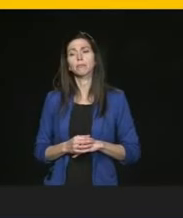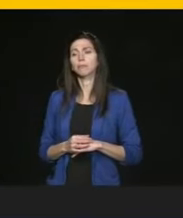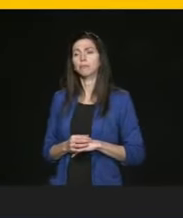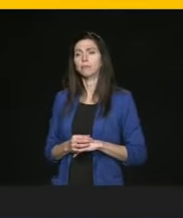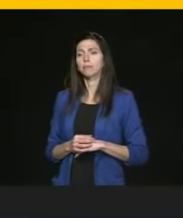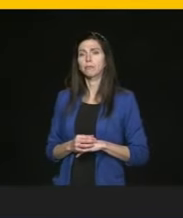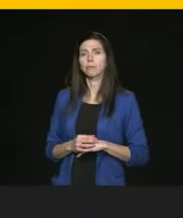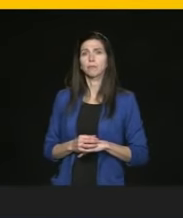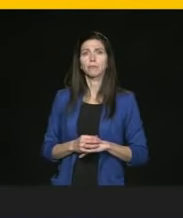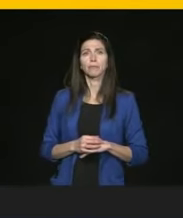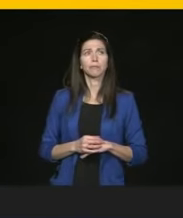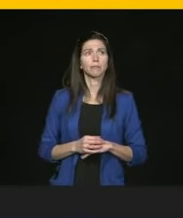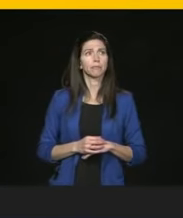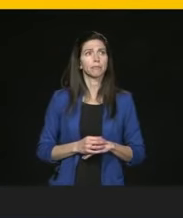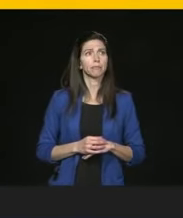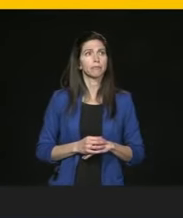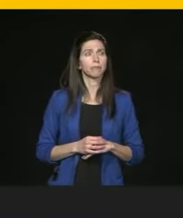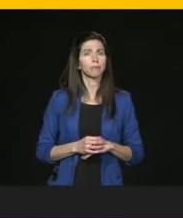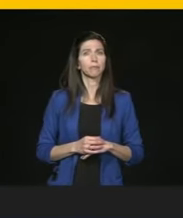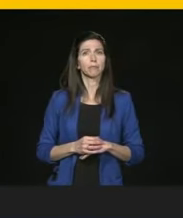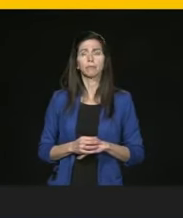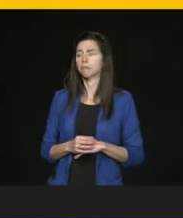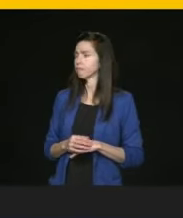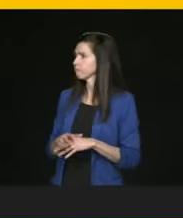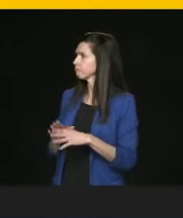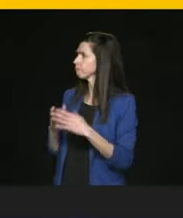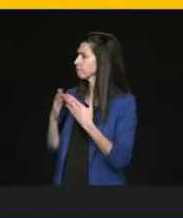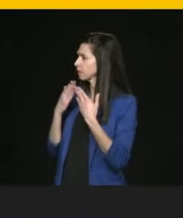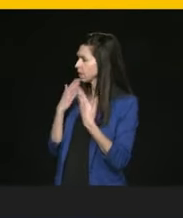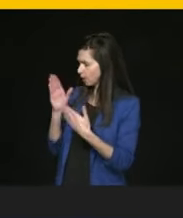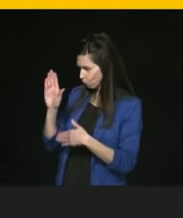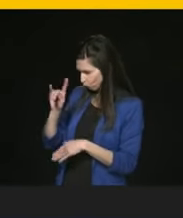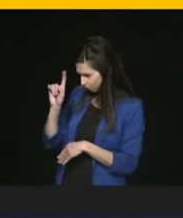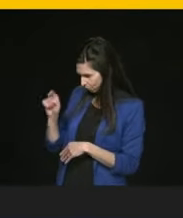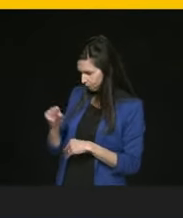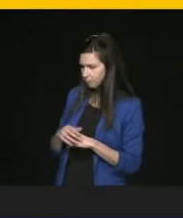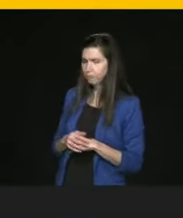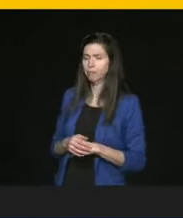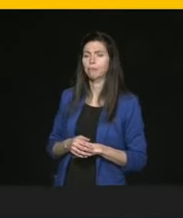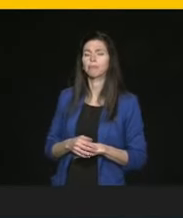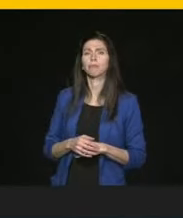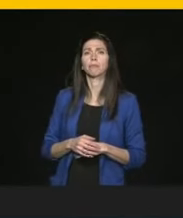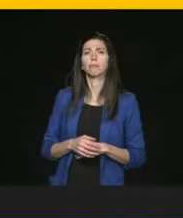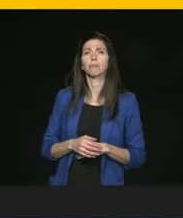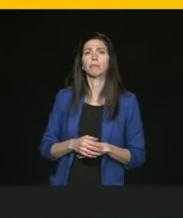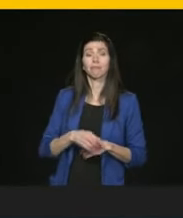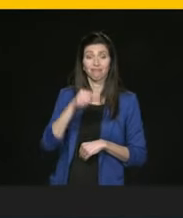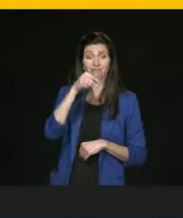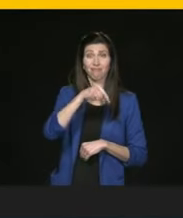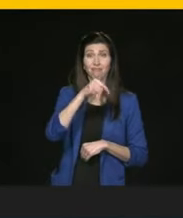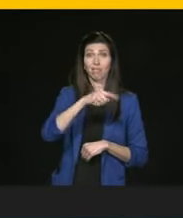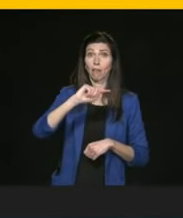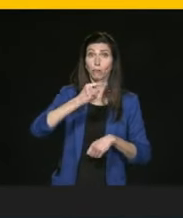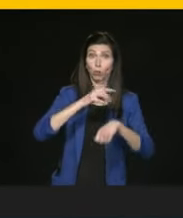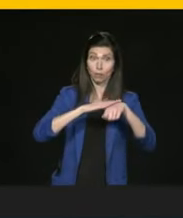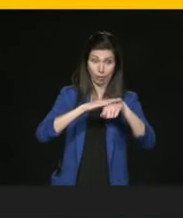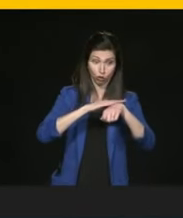Well, thank you, Teresa. And in regards to the First Nation that is going ahead with its election, we are working closely with them to make sure that it is